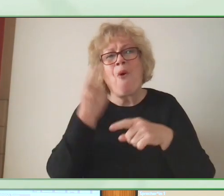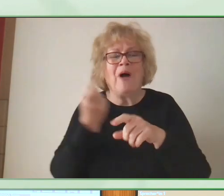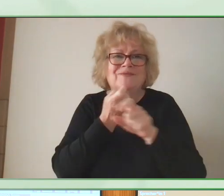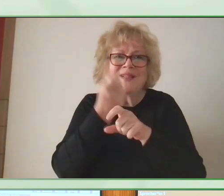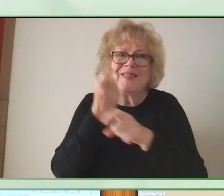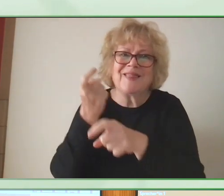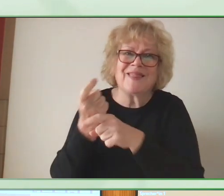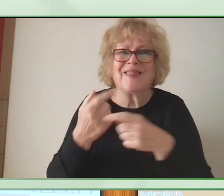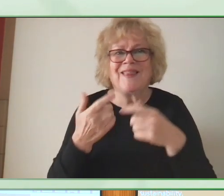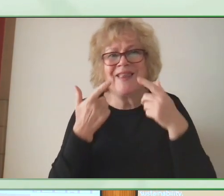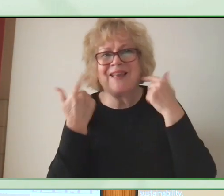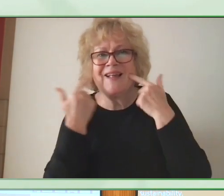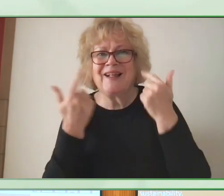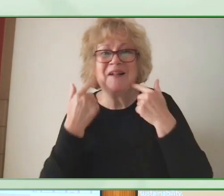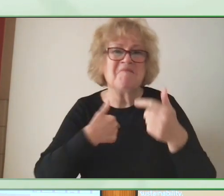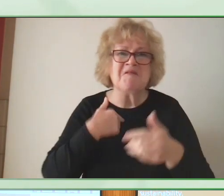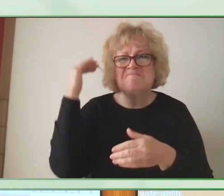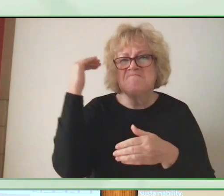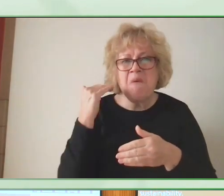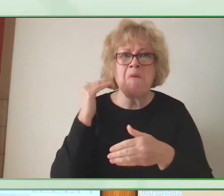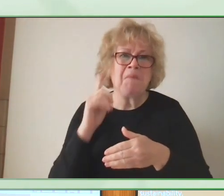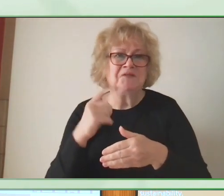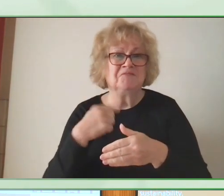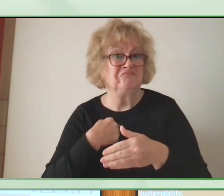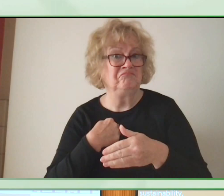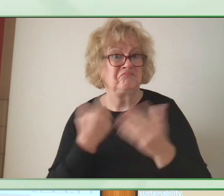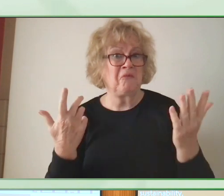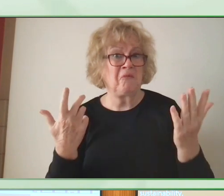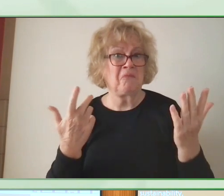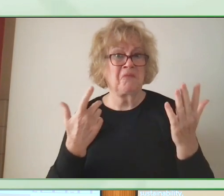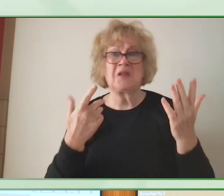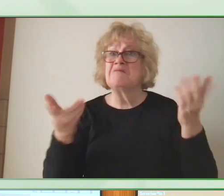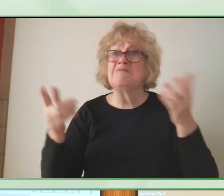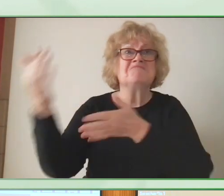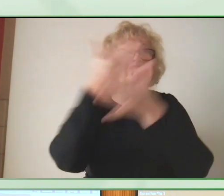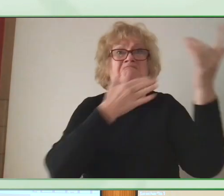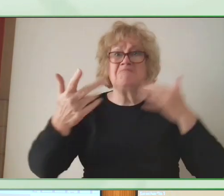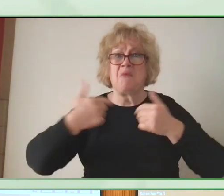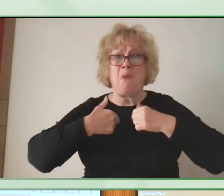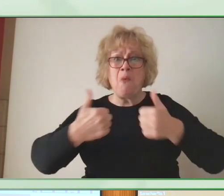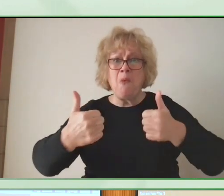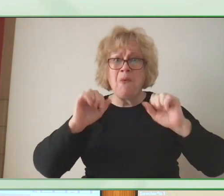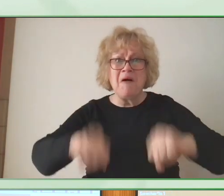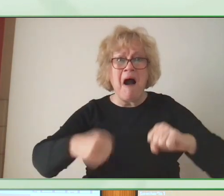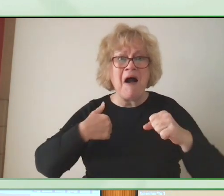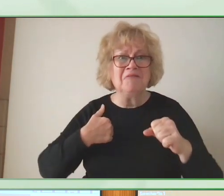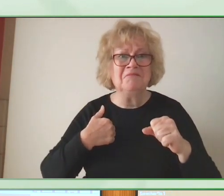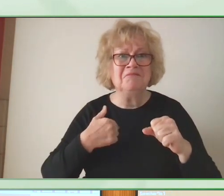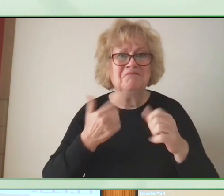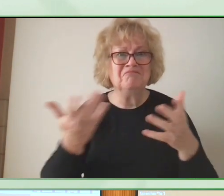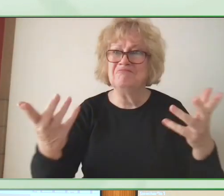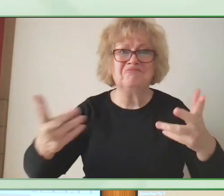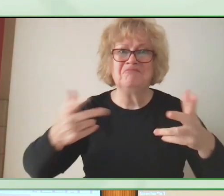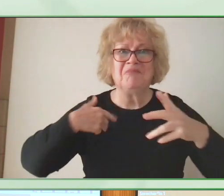sought after embroidery funds our initiatives, including the training programs, but we still need